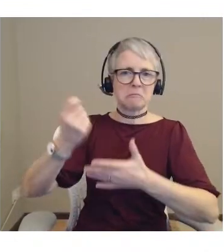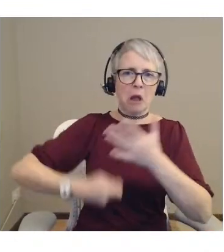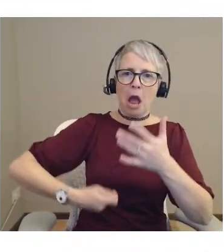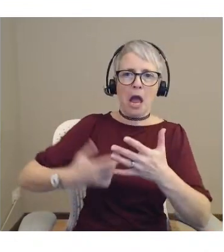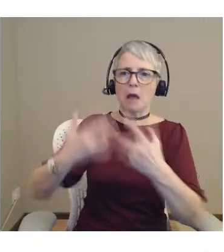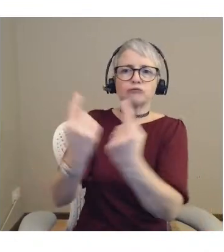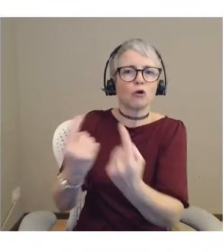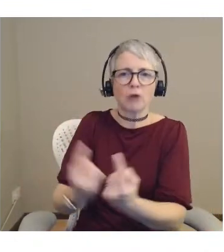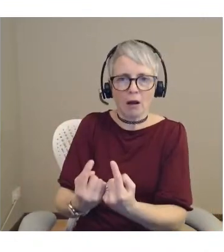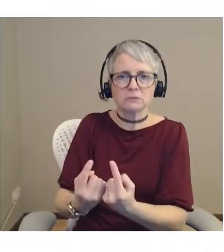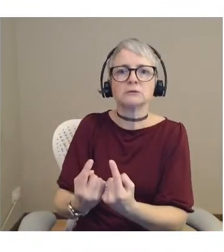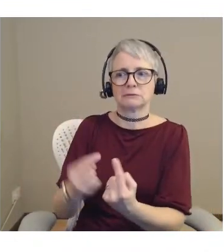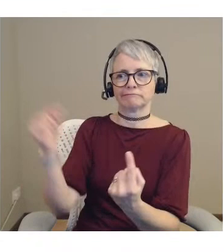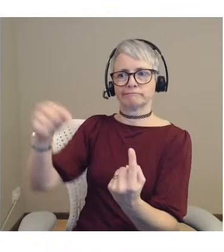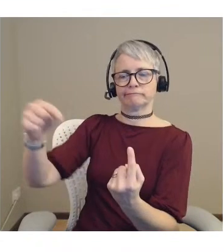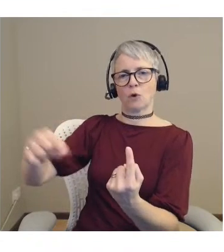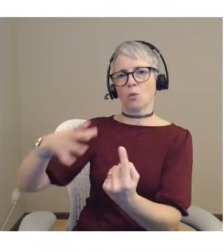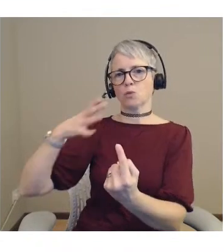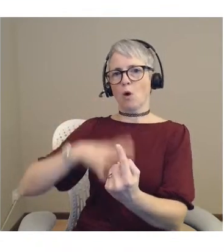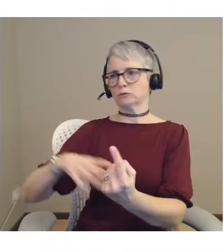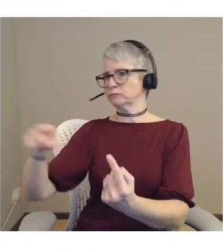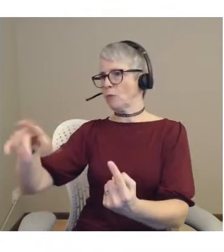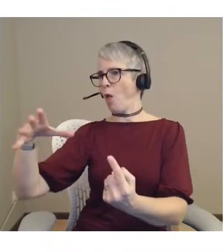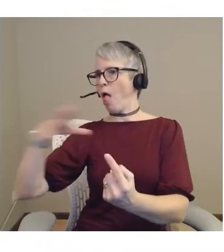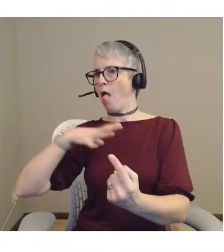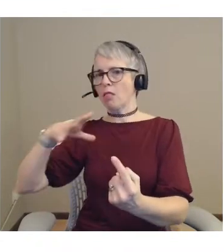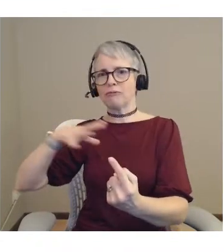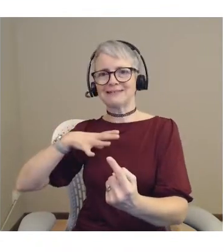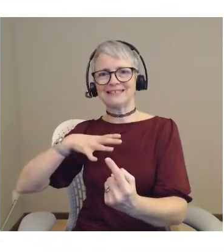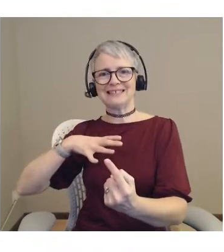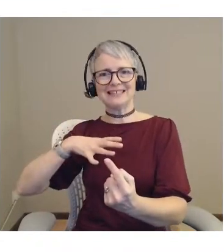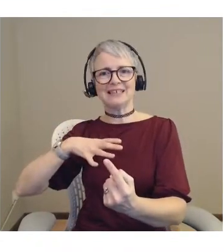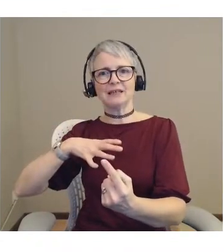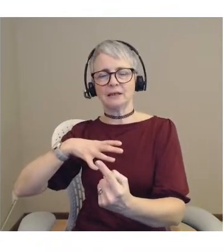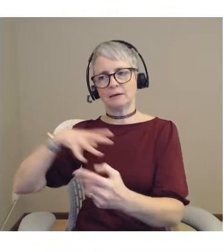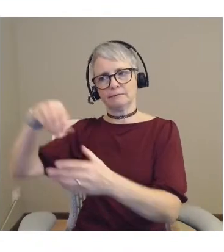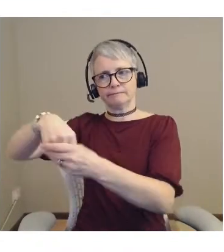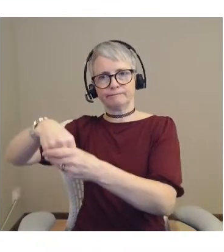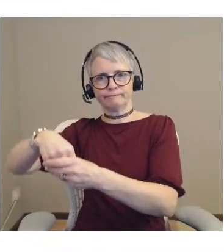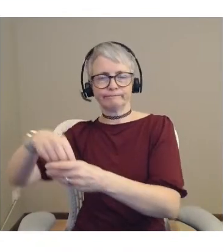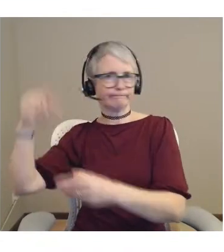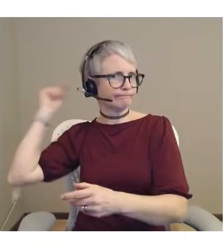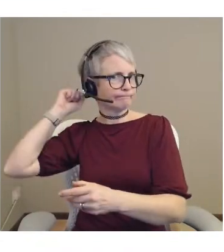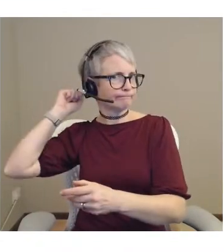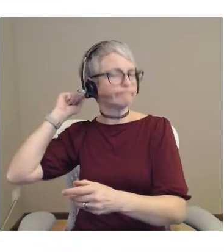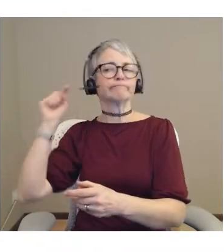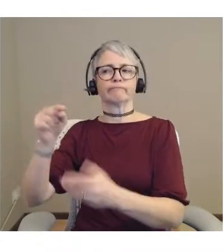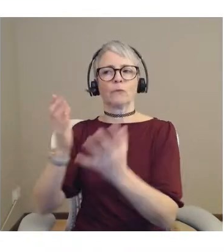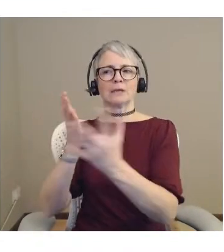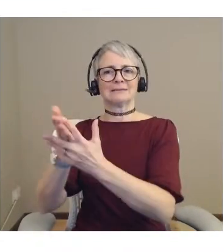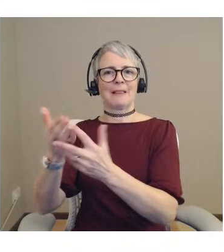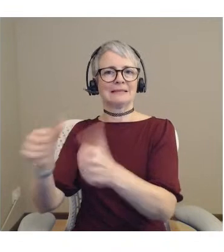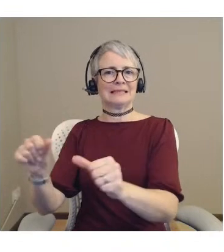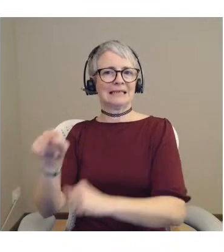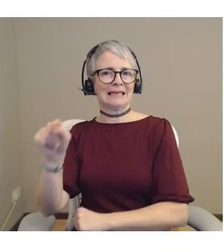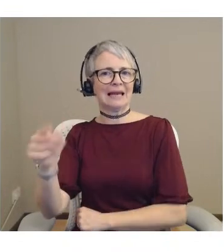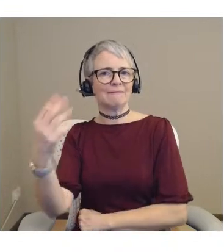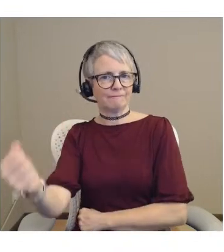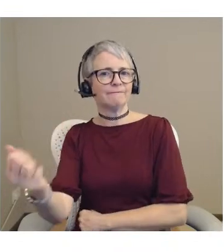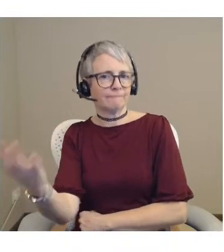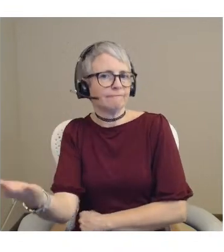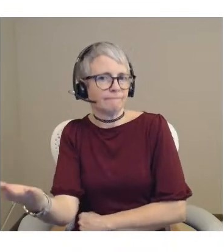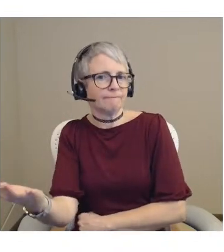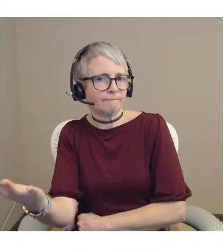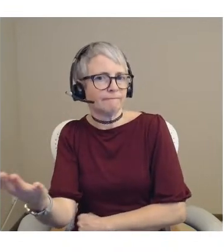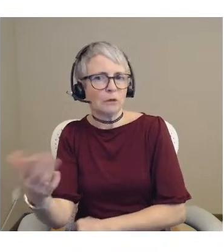product that is going to be used by the public sector, it's important that they incorporate accessibility in the technical specifications